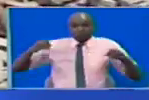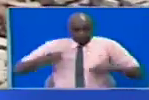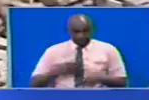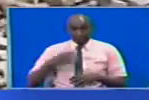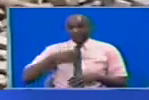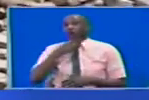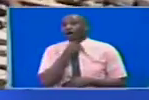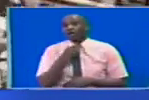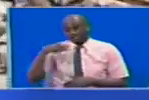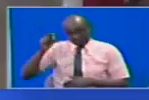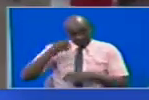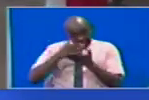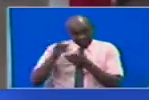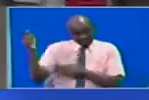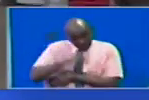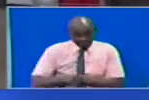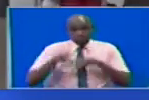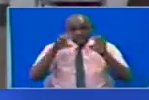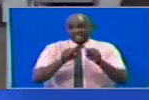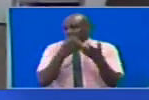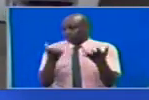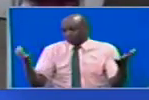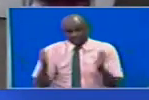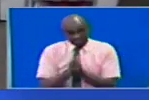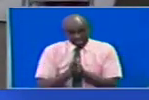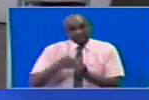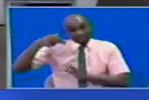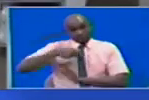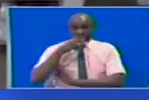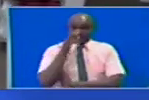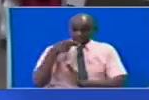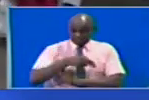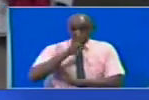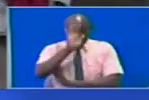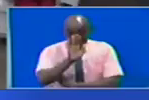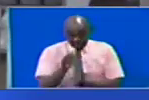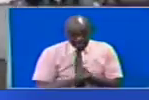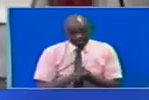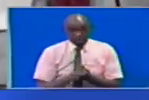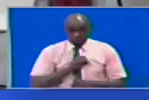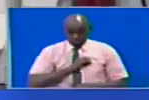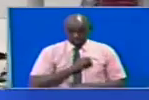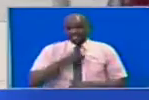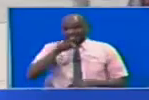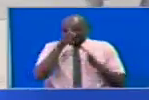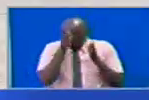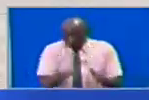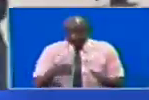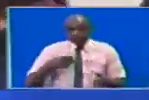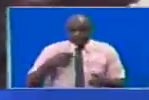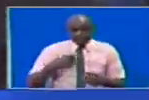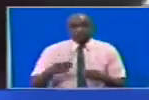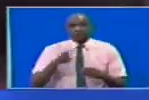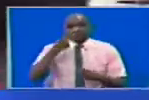who had been hired to confiscate equipment from a petrol station that he runs. Njoroge reportedly fell out with the Vivo